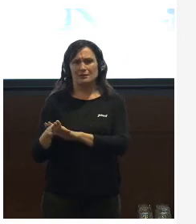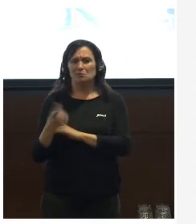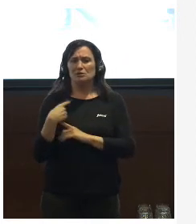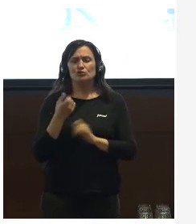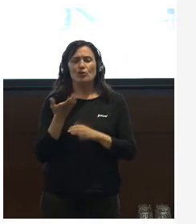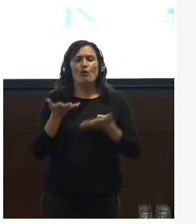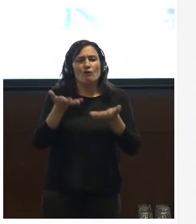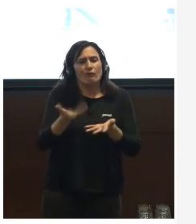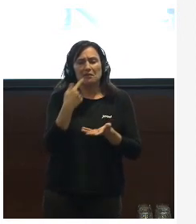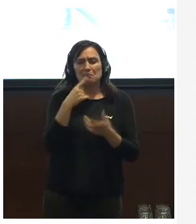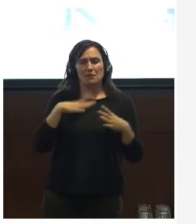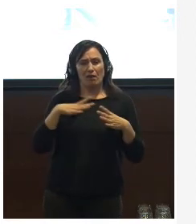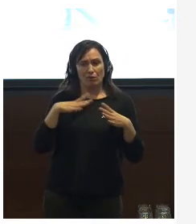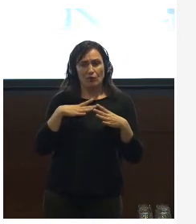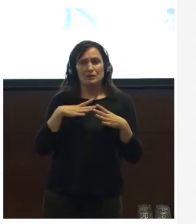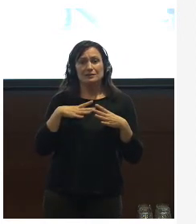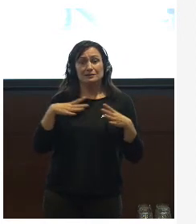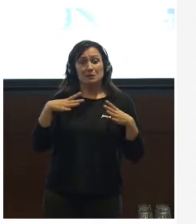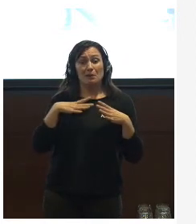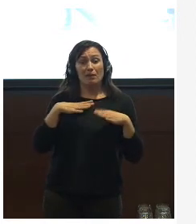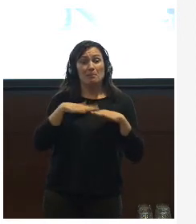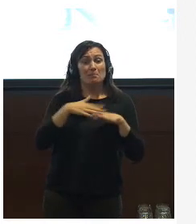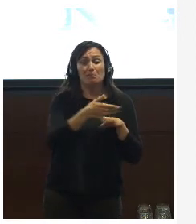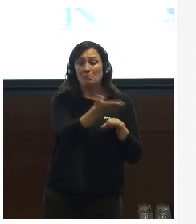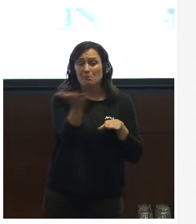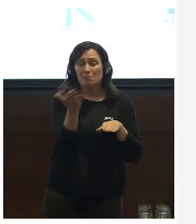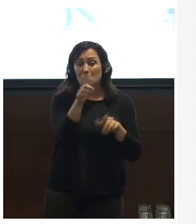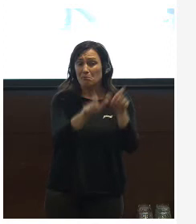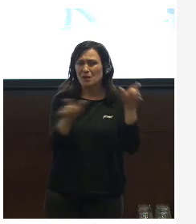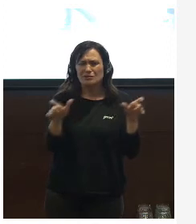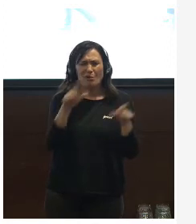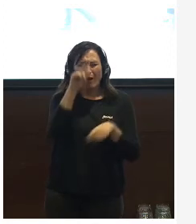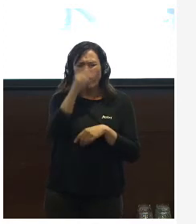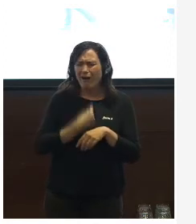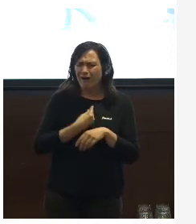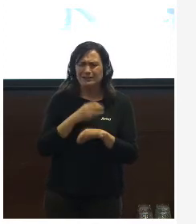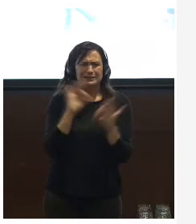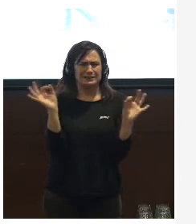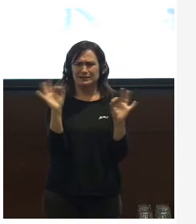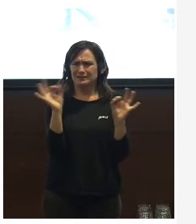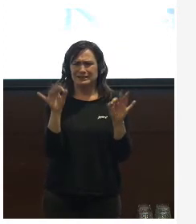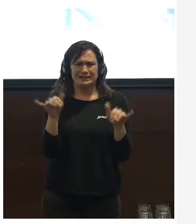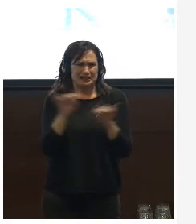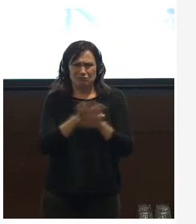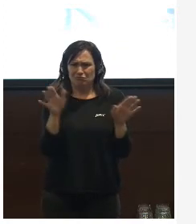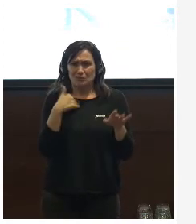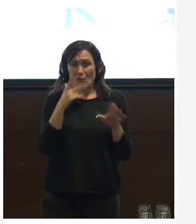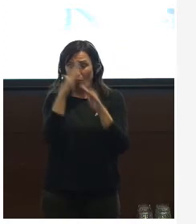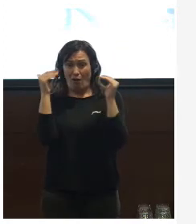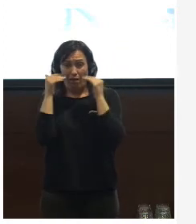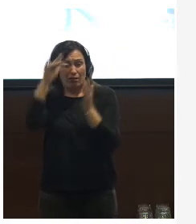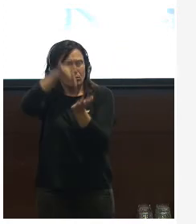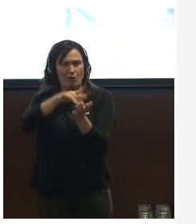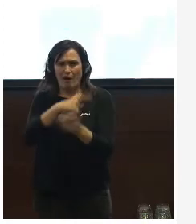in order for people to don't have to worry about anything when they're here, when they're in the Netherlands.